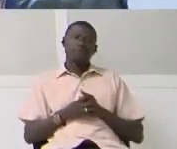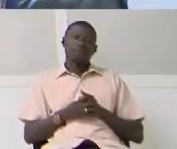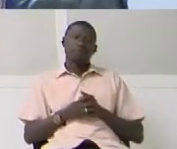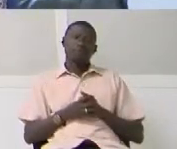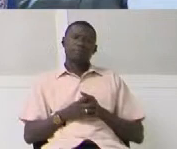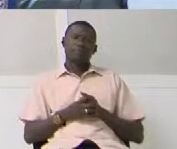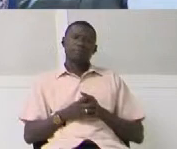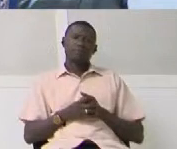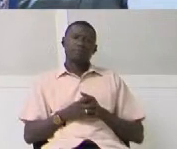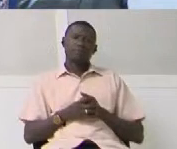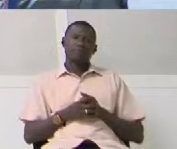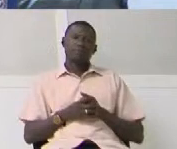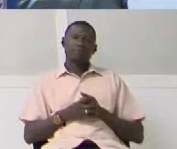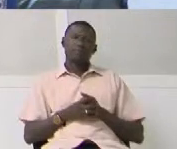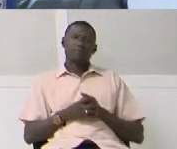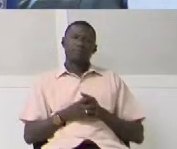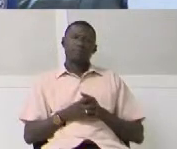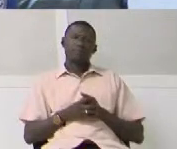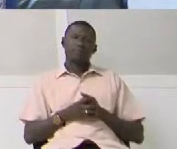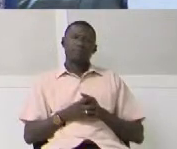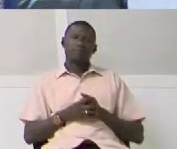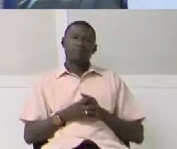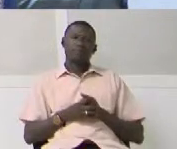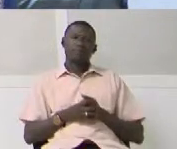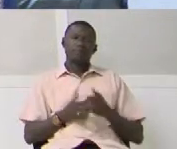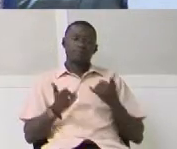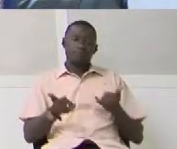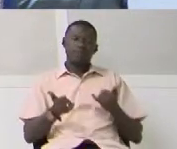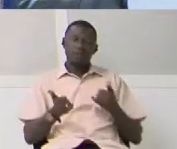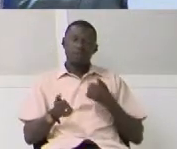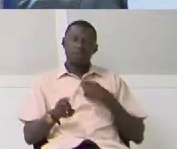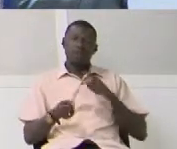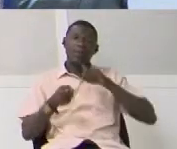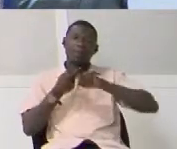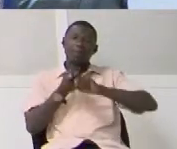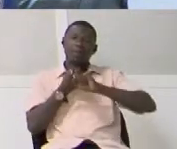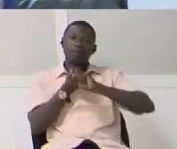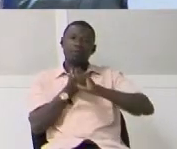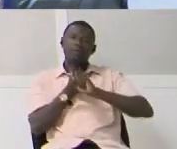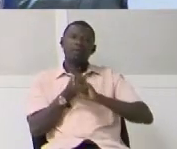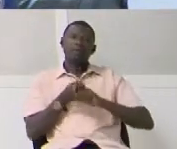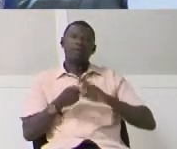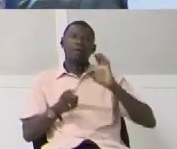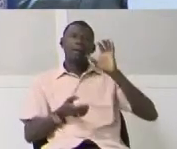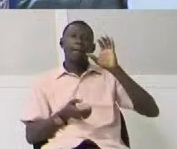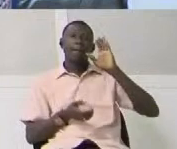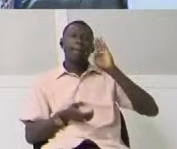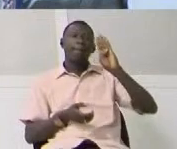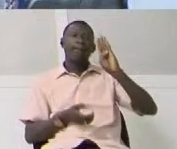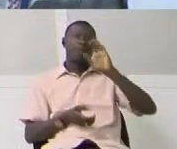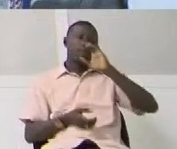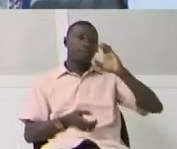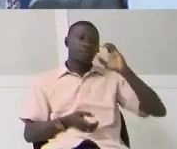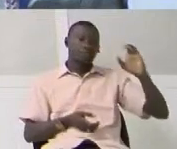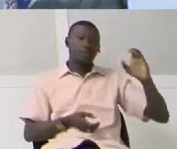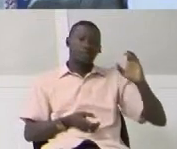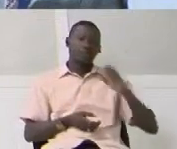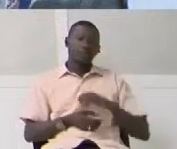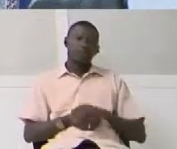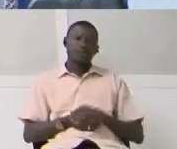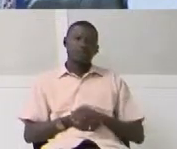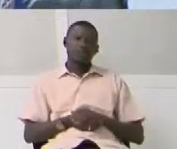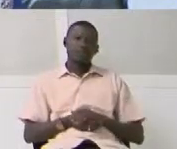my partner with the Banjul City Council. Right now, I am partnering with the Banjul City Council. You major a space